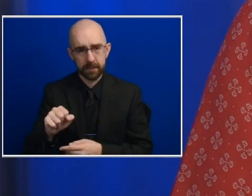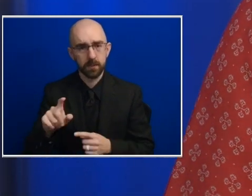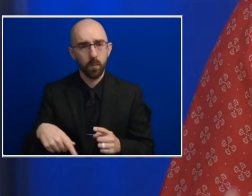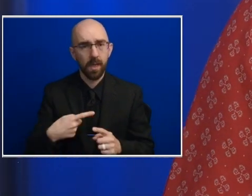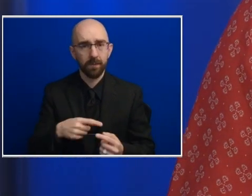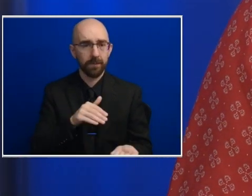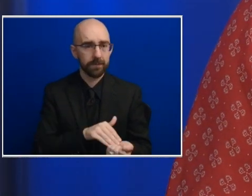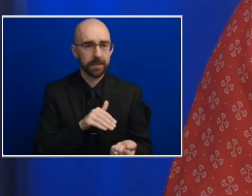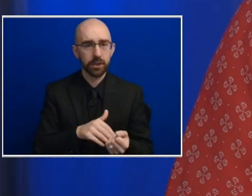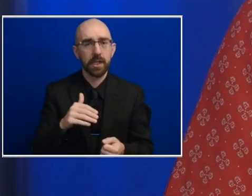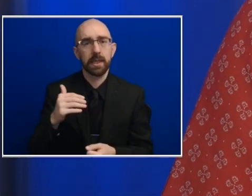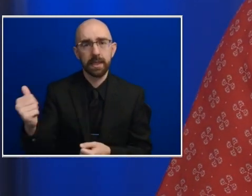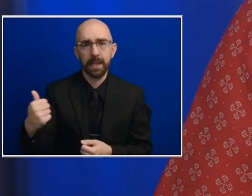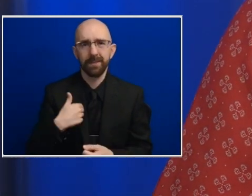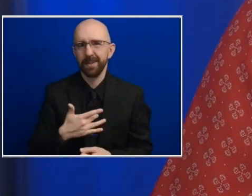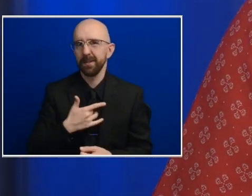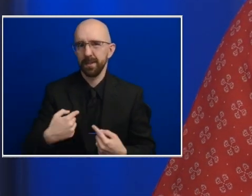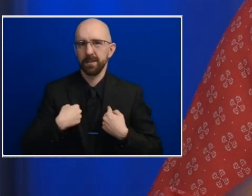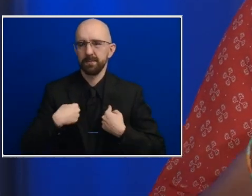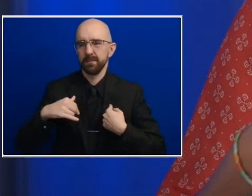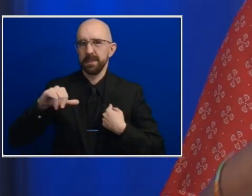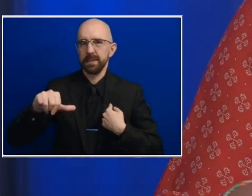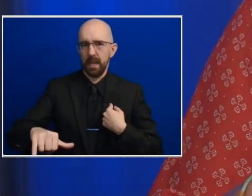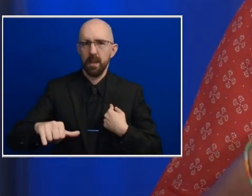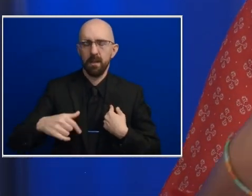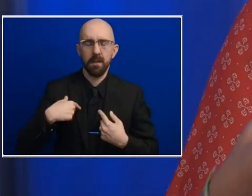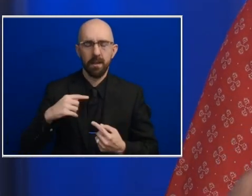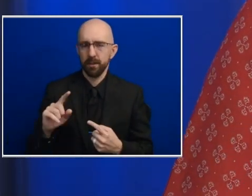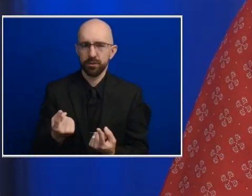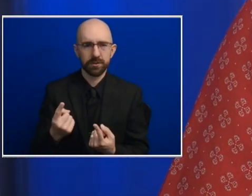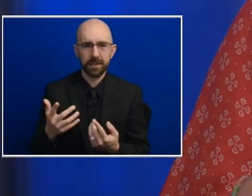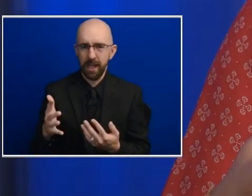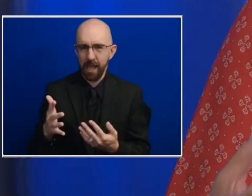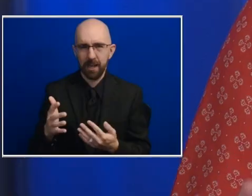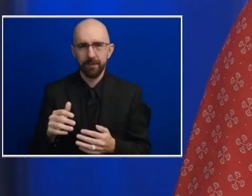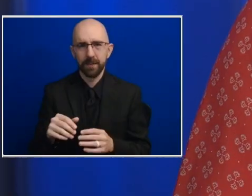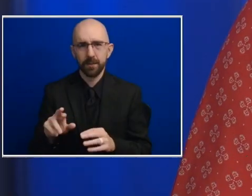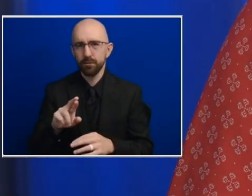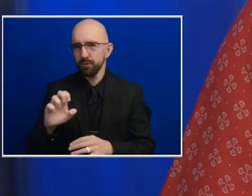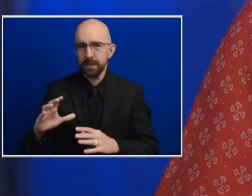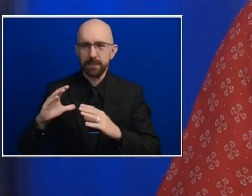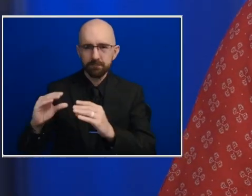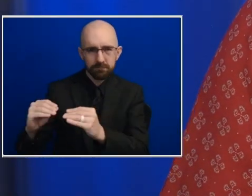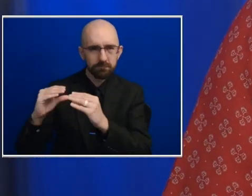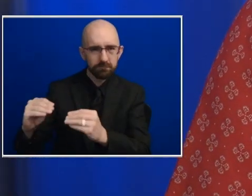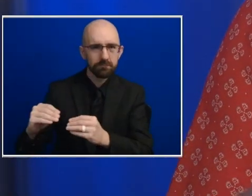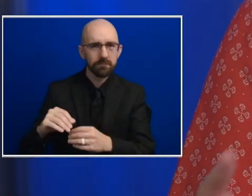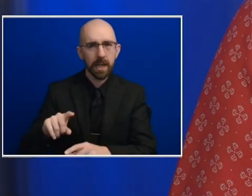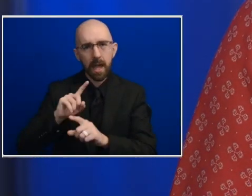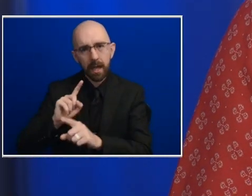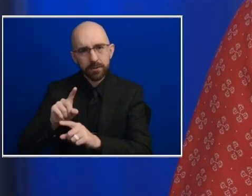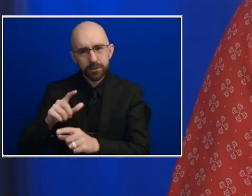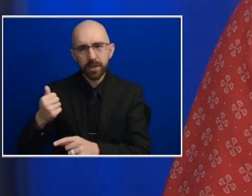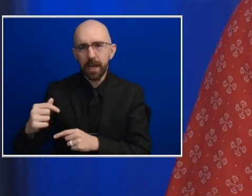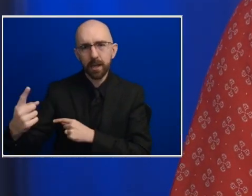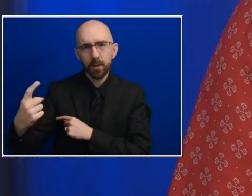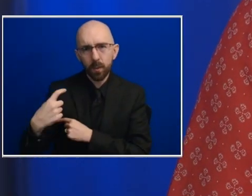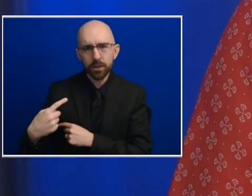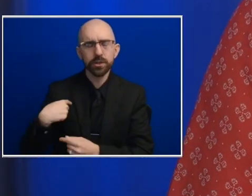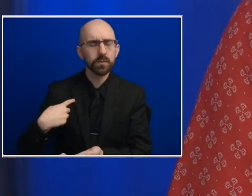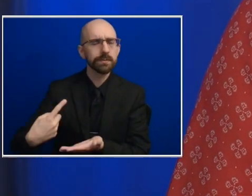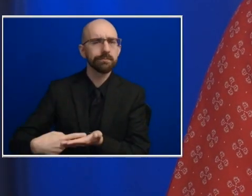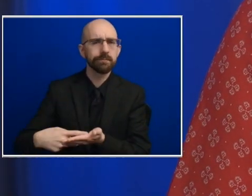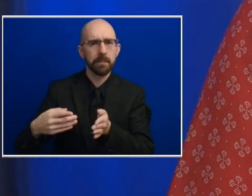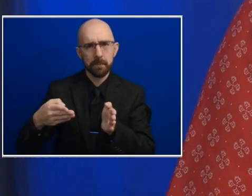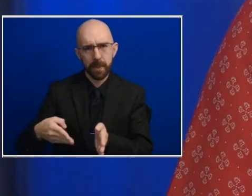leaves, I typically stay behind and I just kind of re-educate, answer questions, and then let's talk about a plan.